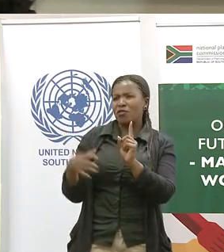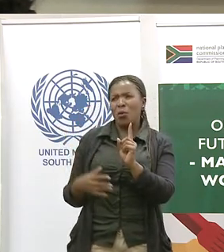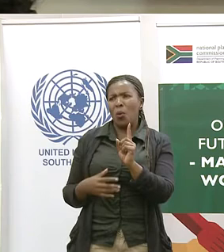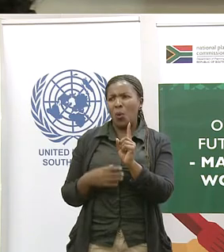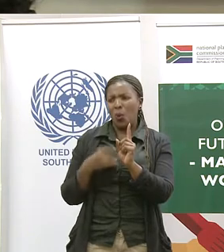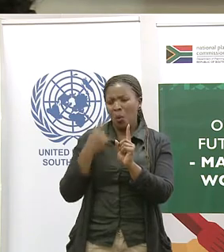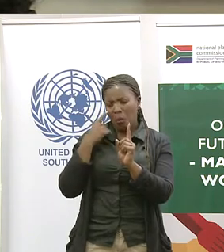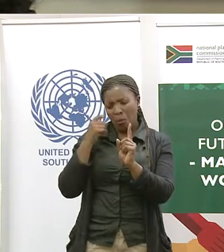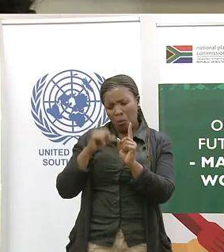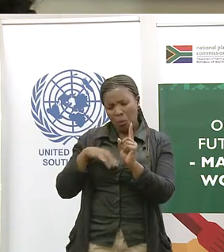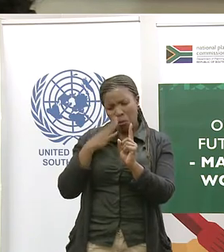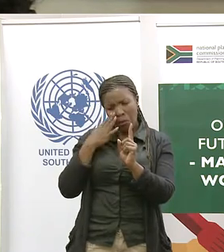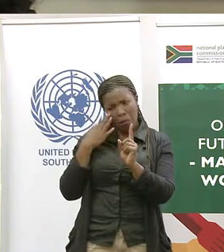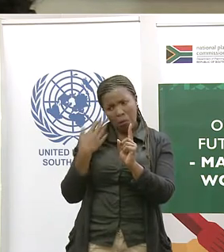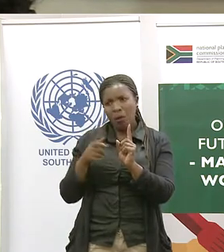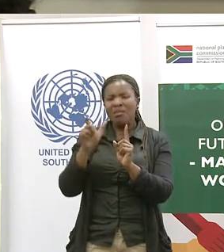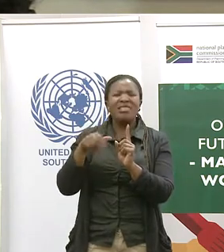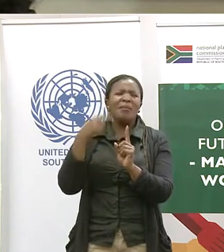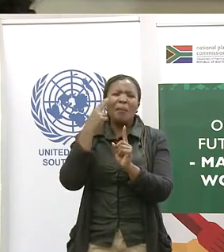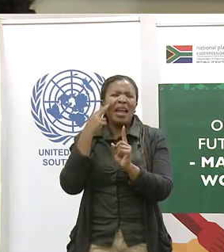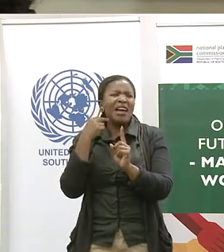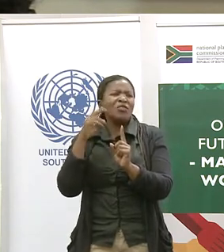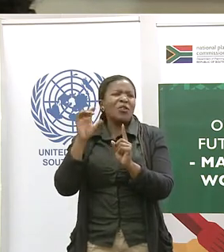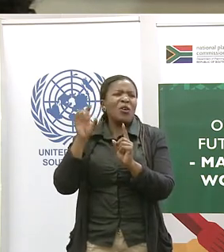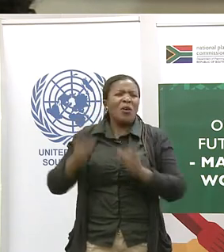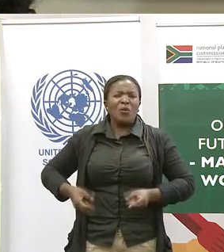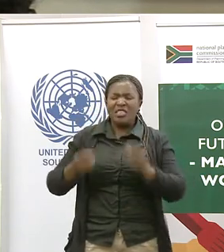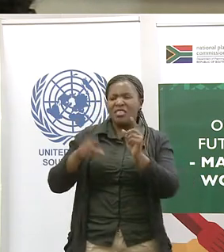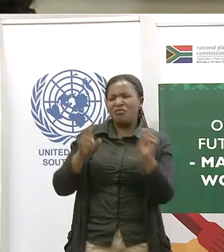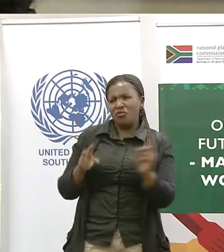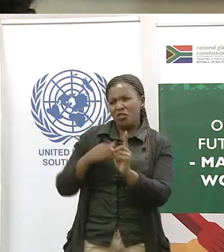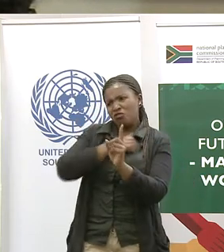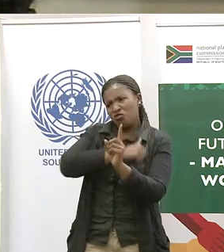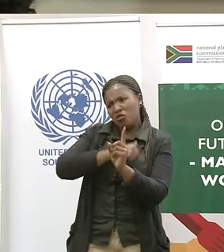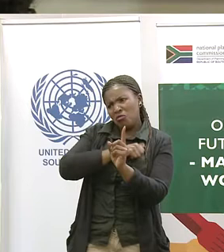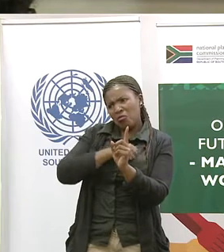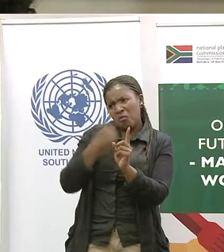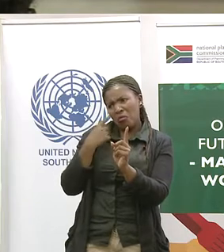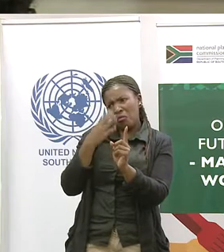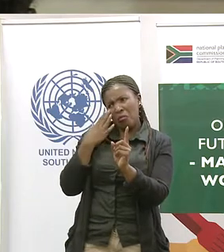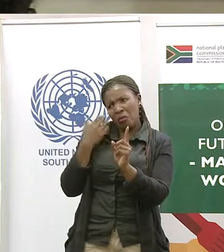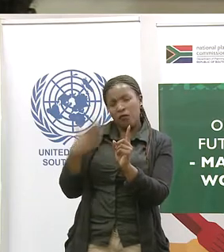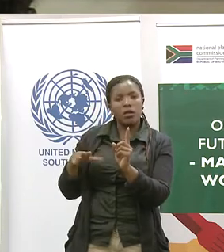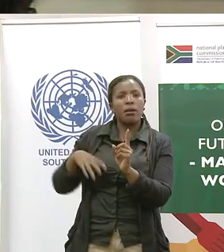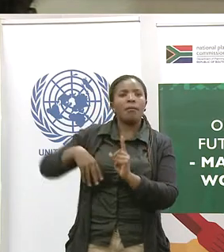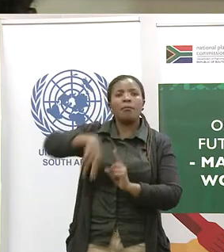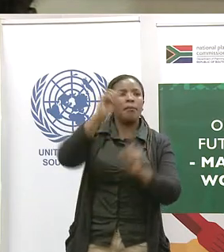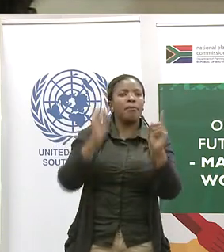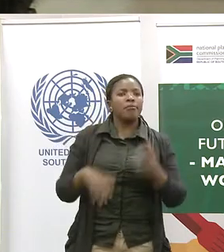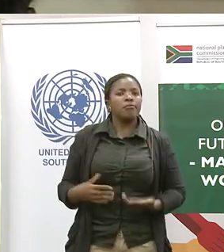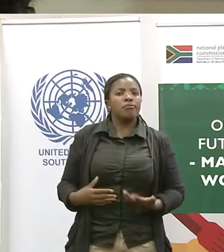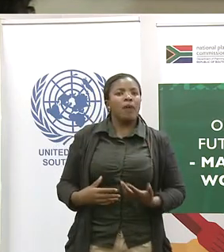or a blind person or something like that. Because whatever we say about the United Nations and so on,